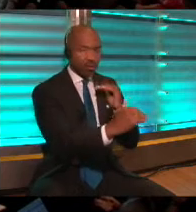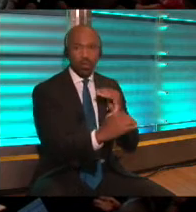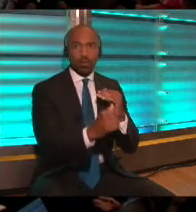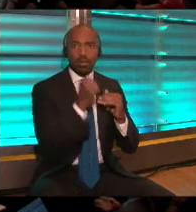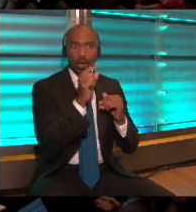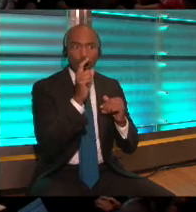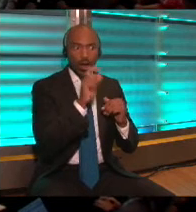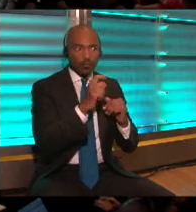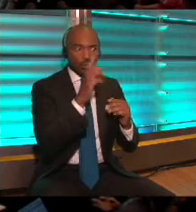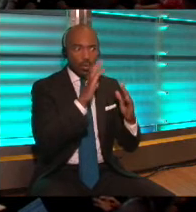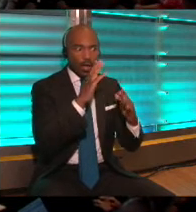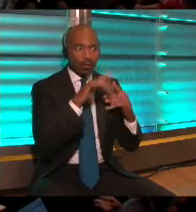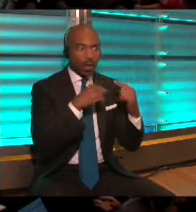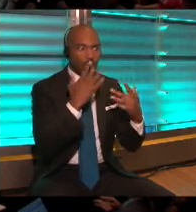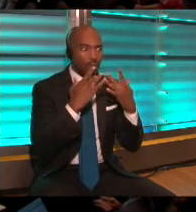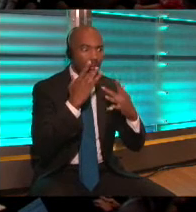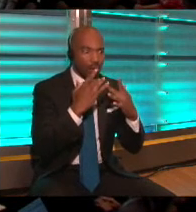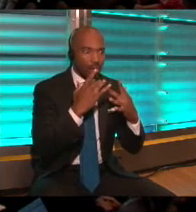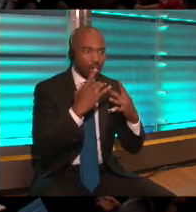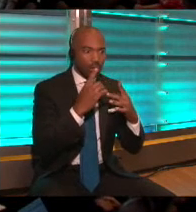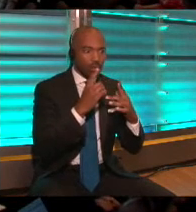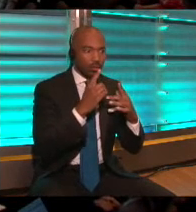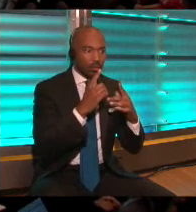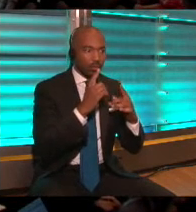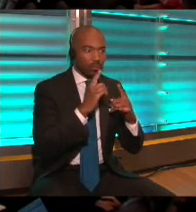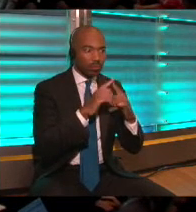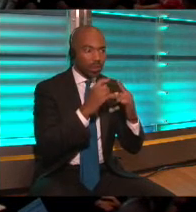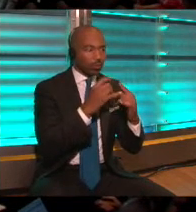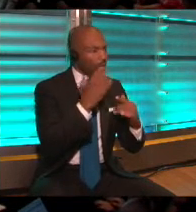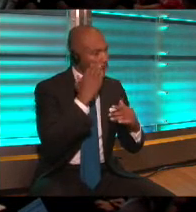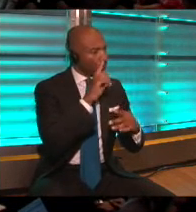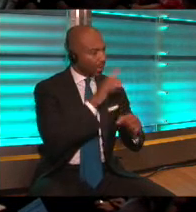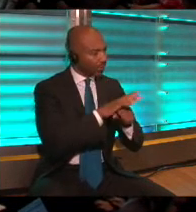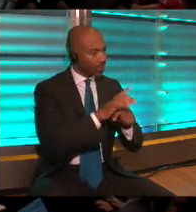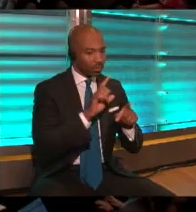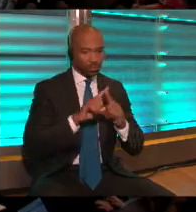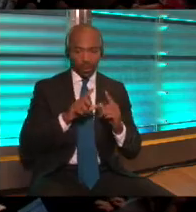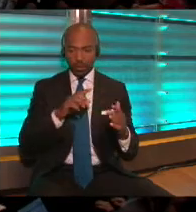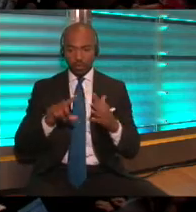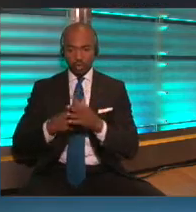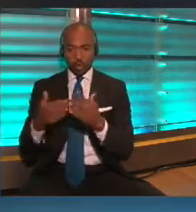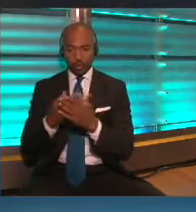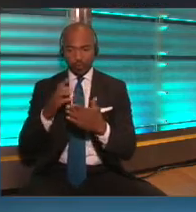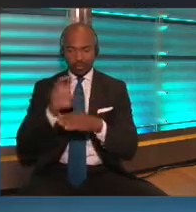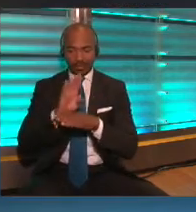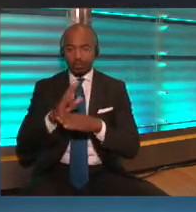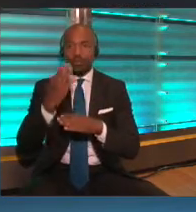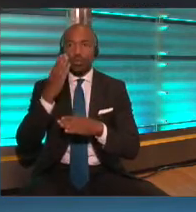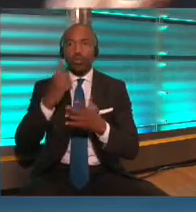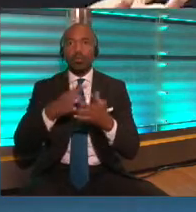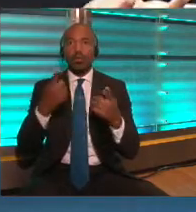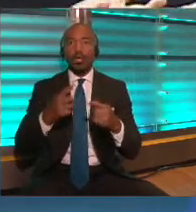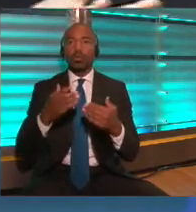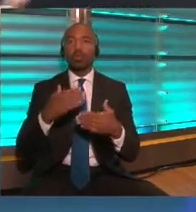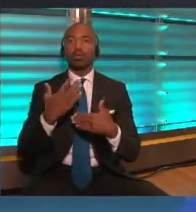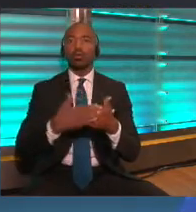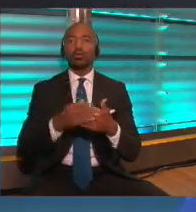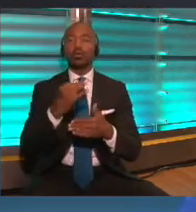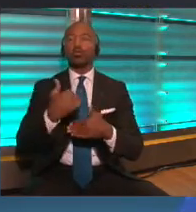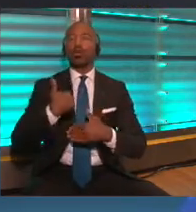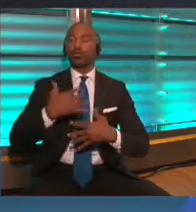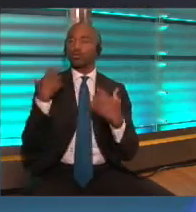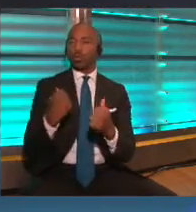paycheck for uncertainty. You have no idea how it's going to work, how it's going to turn out, if you have a viable